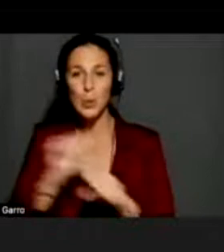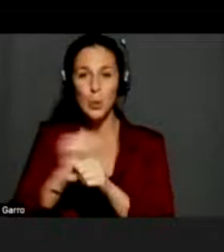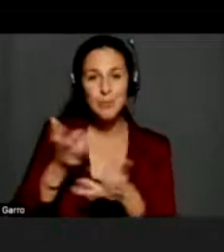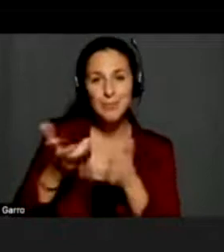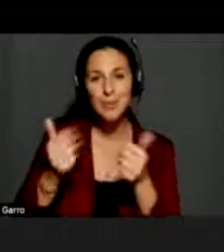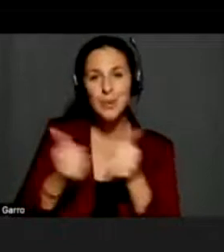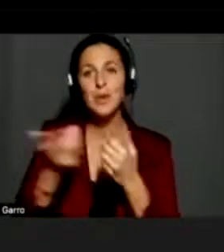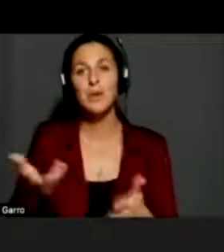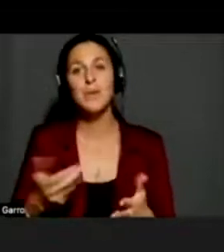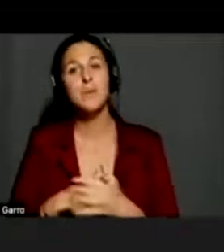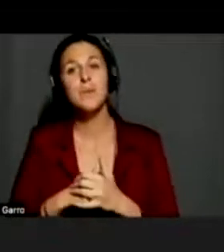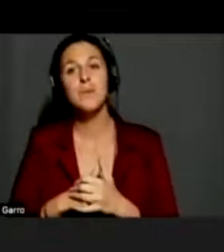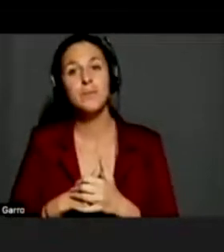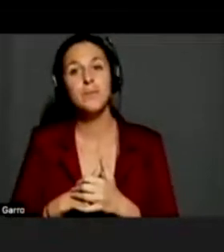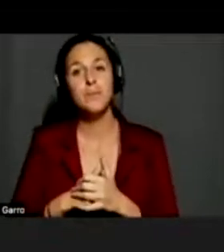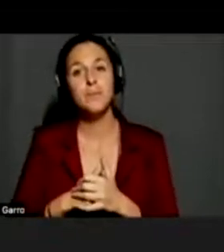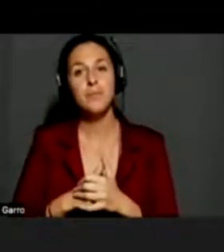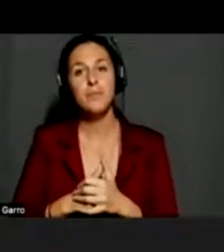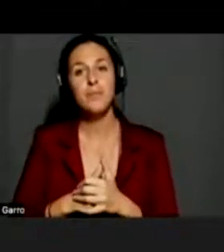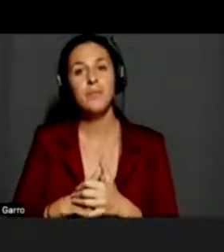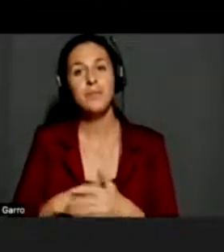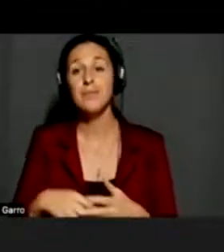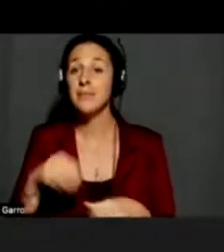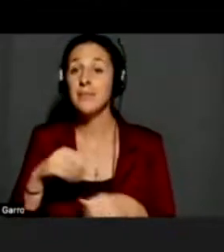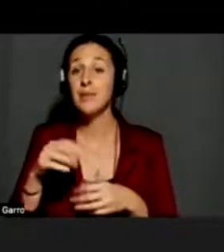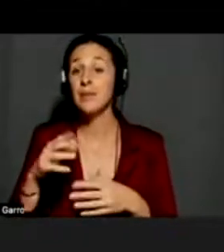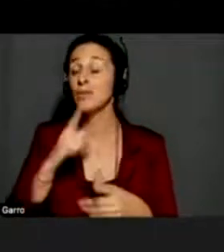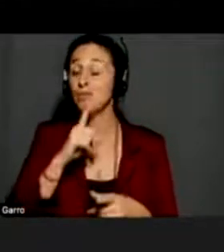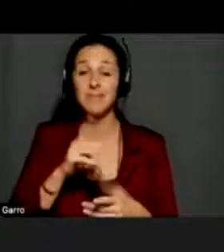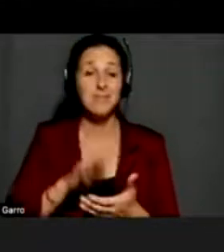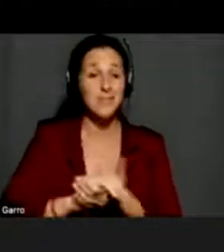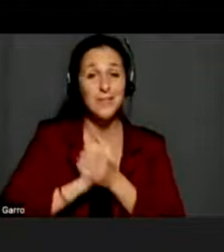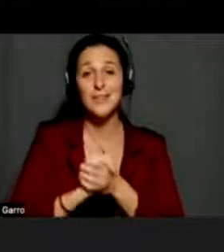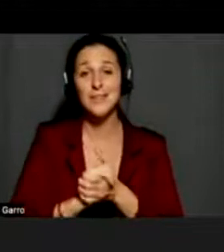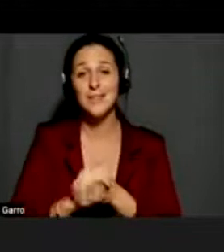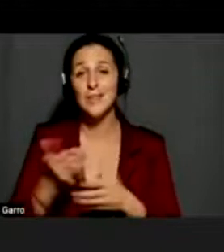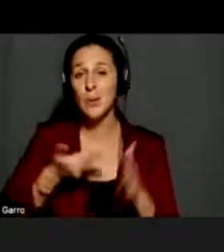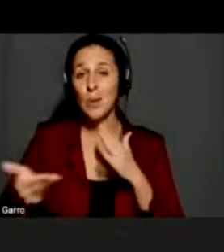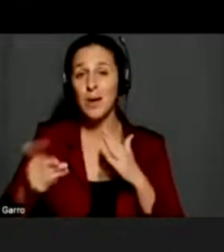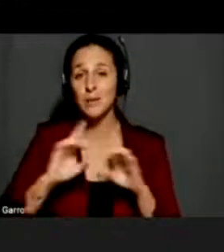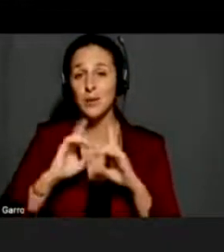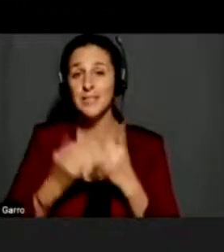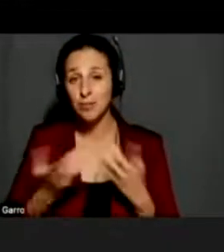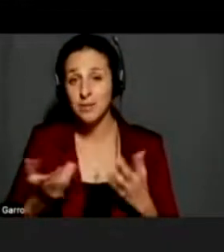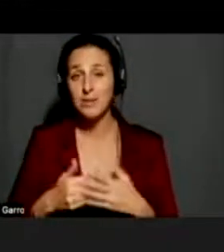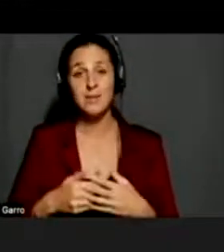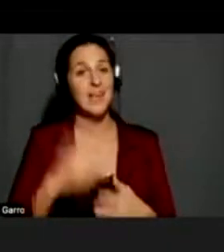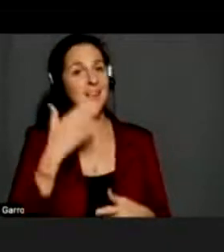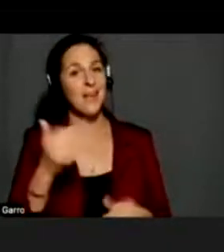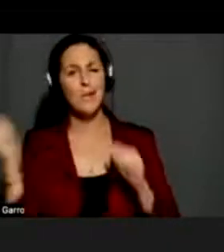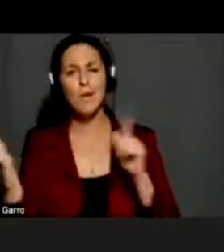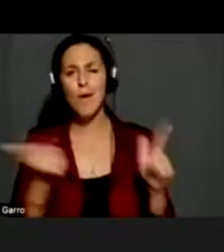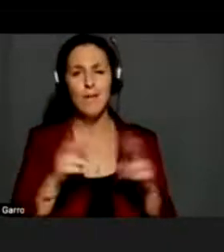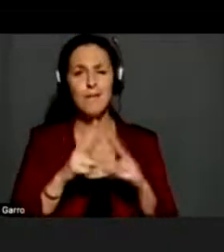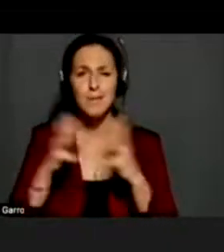and seeing you in person. So congratulations and welcome to the district. Thank you all very